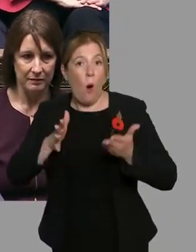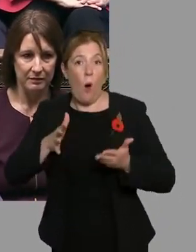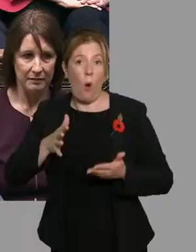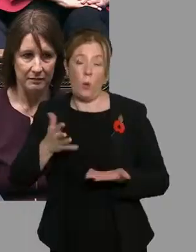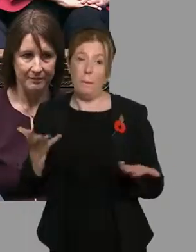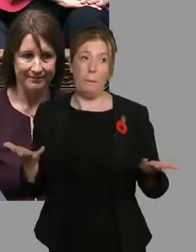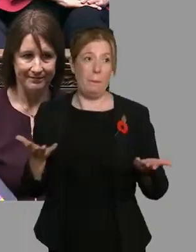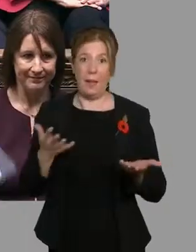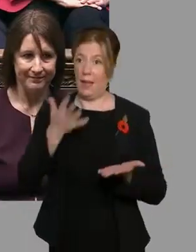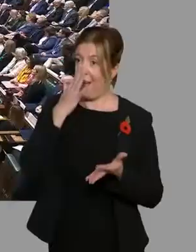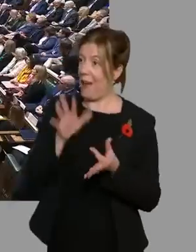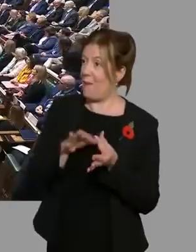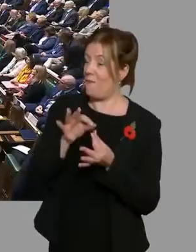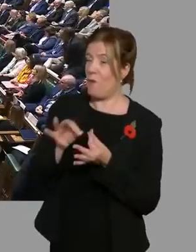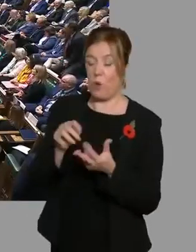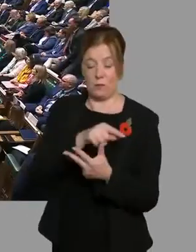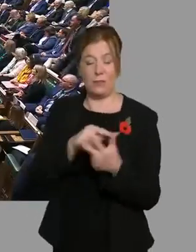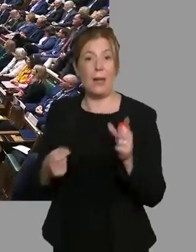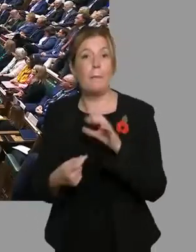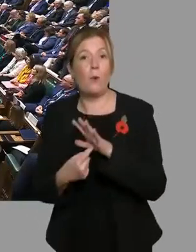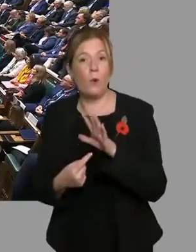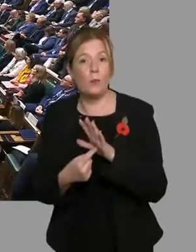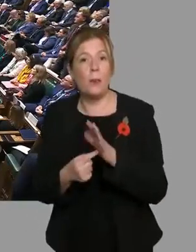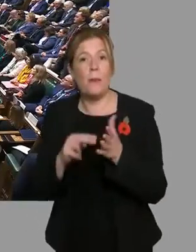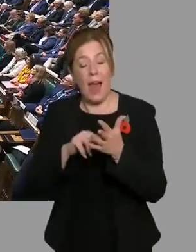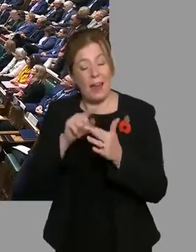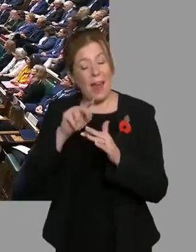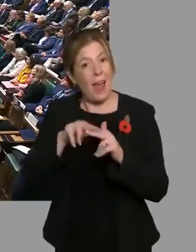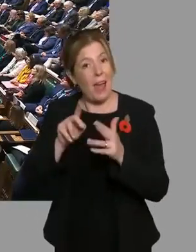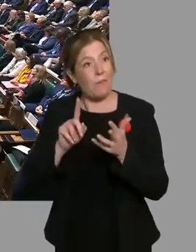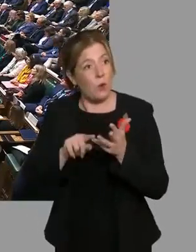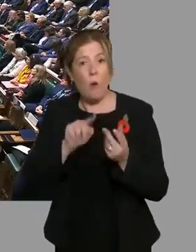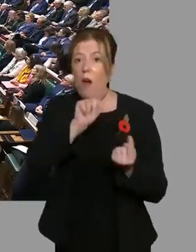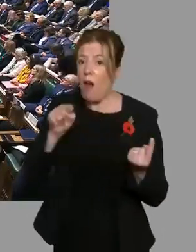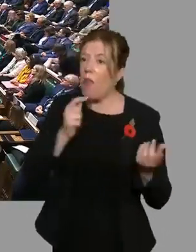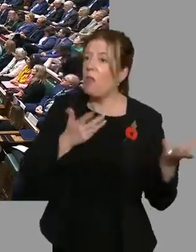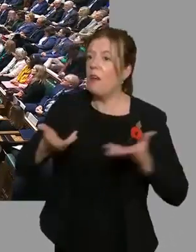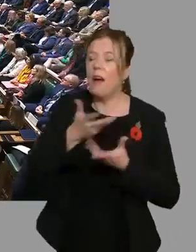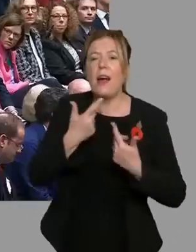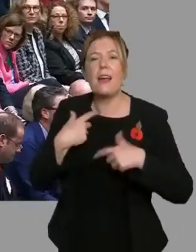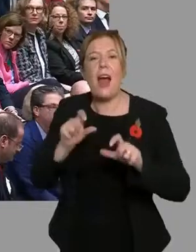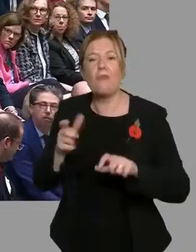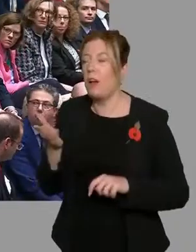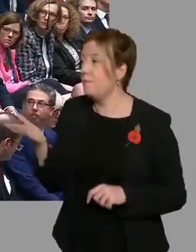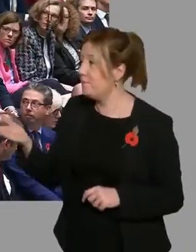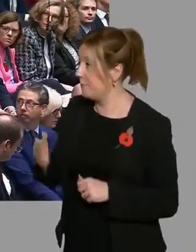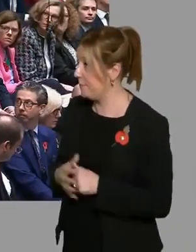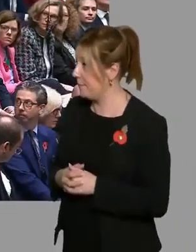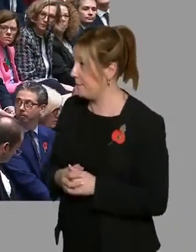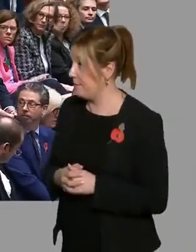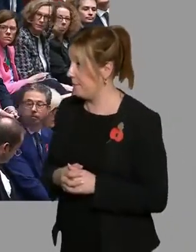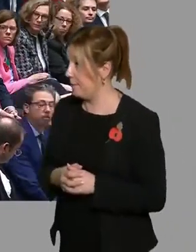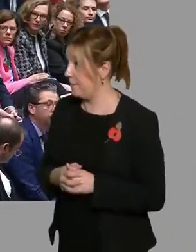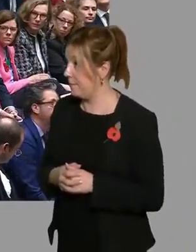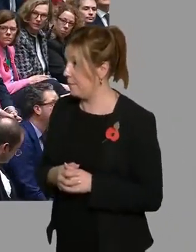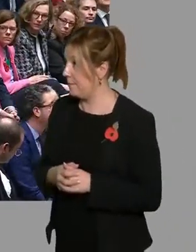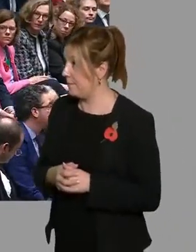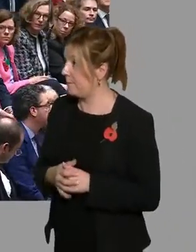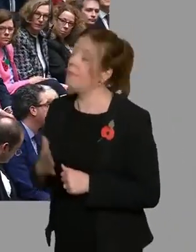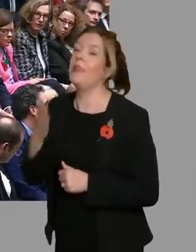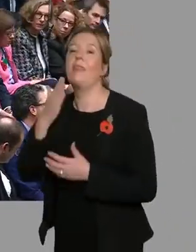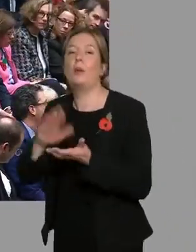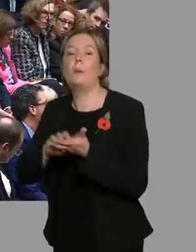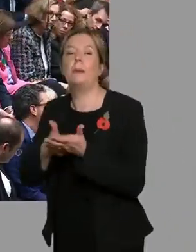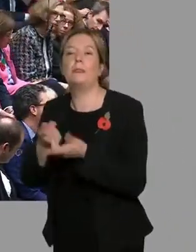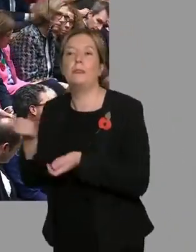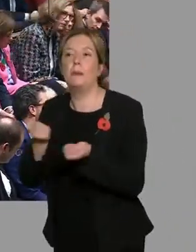NFU and others. Mary Glenda. Thank you, Mr. Speaker. This week, the Leader of the Opposition told us that